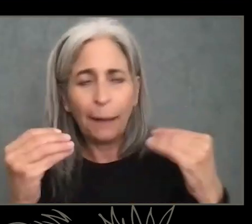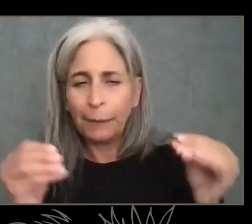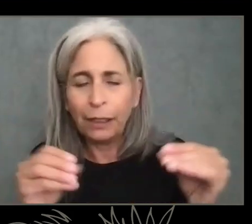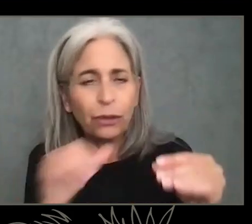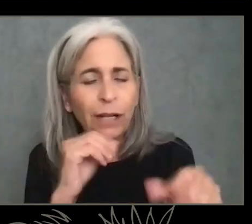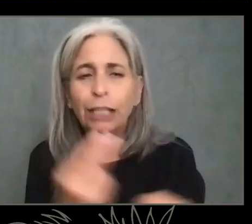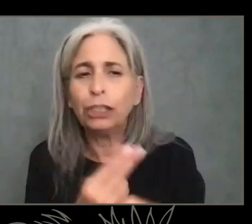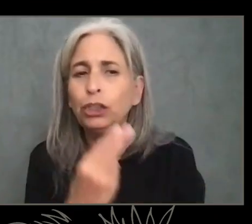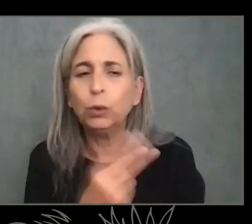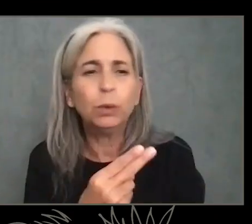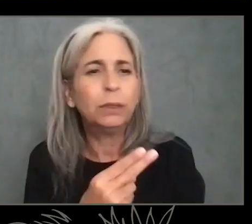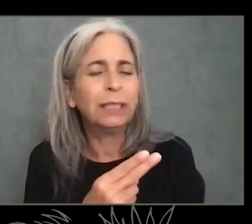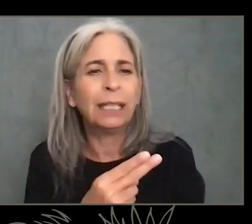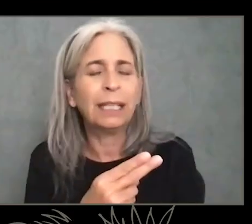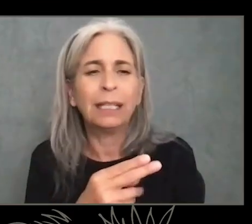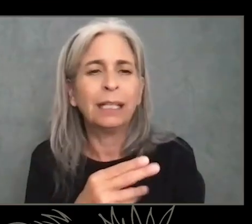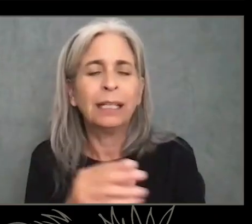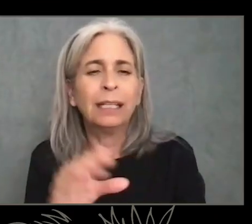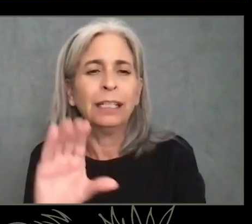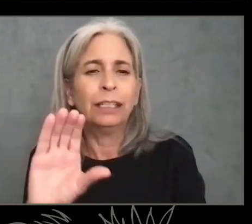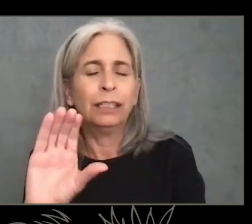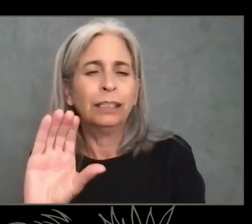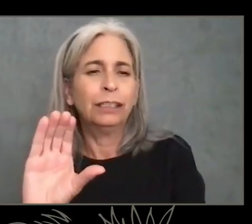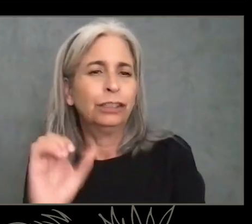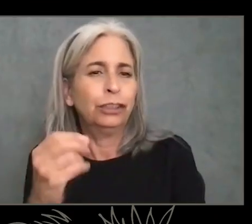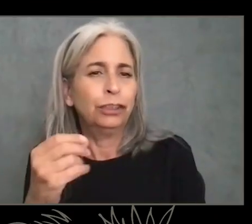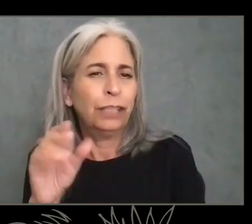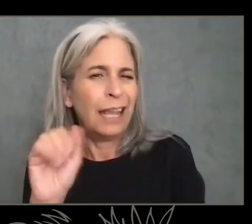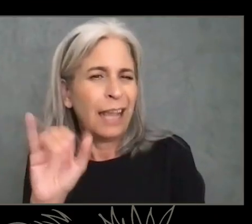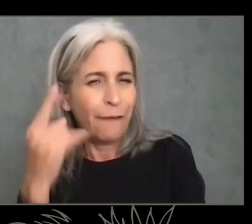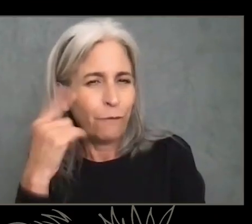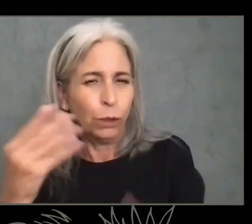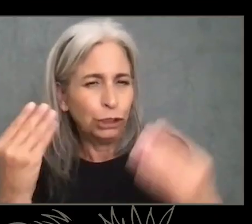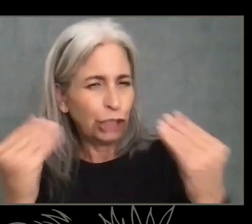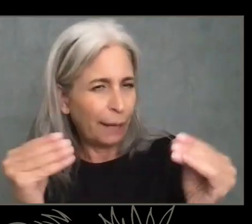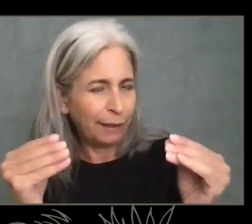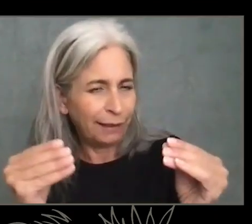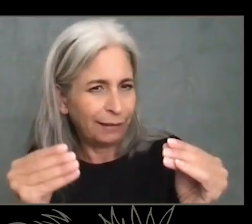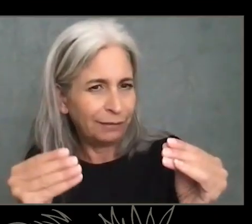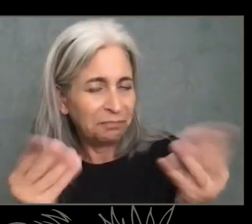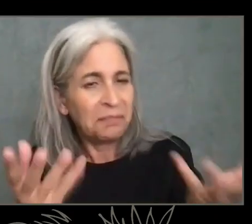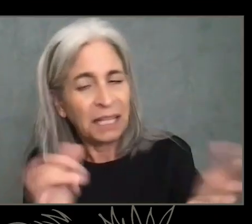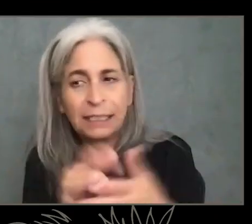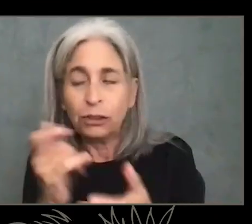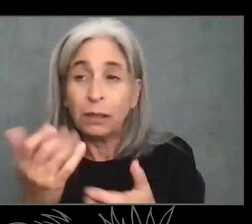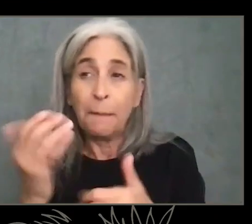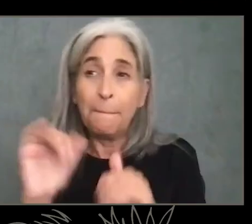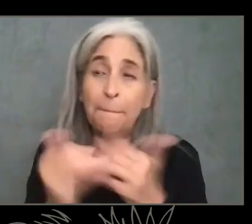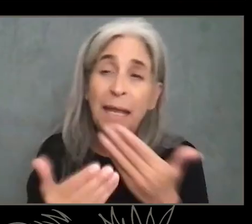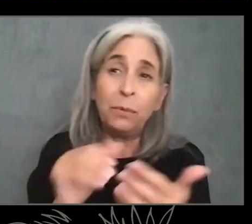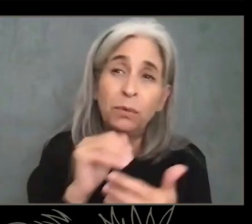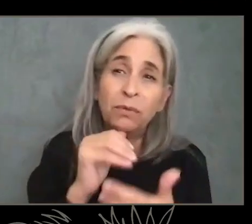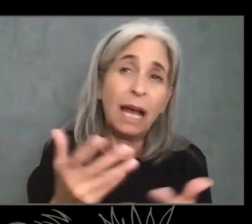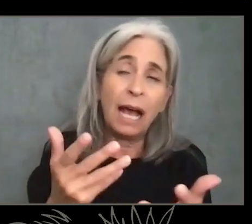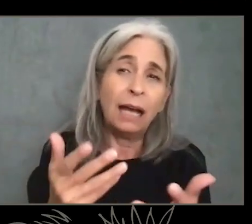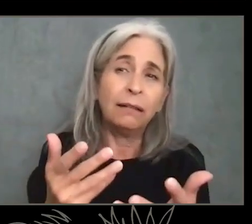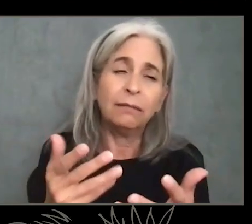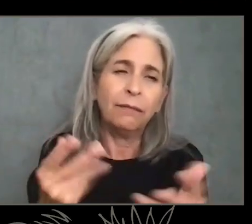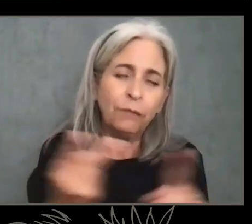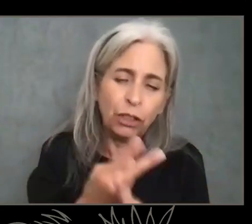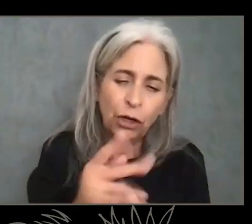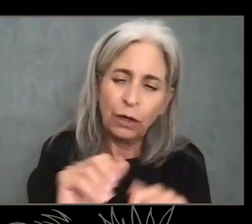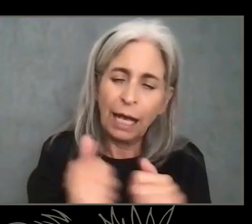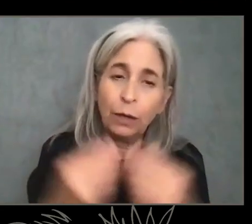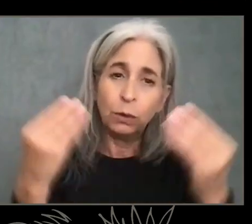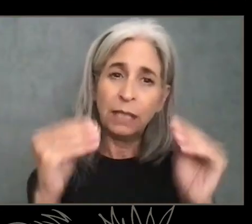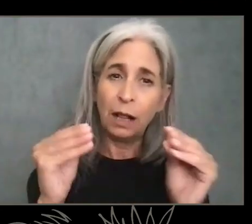using Still for shopping. And I think that's another opportunity. Like, maybe we haven't figured out how to sell more in a